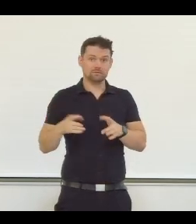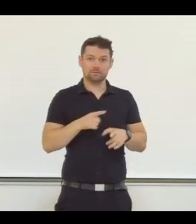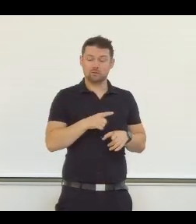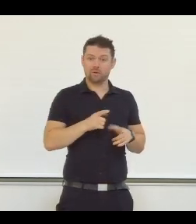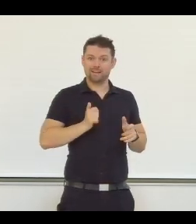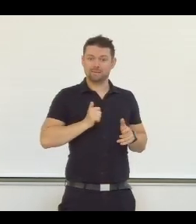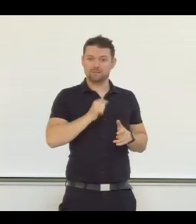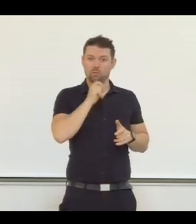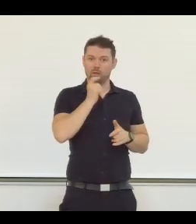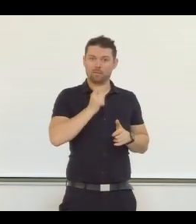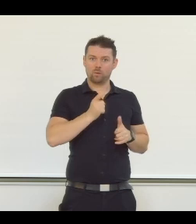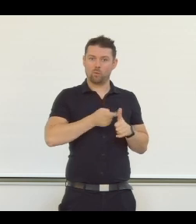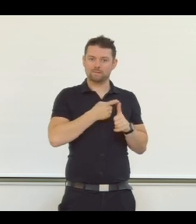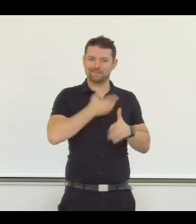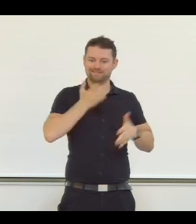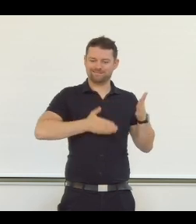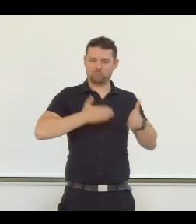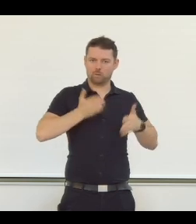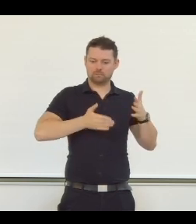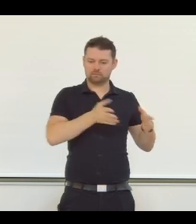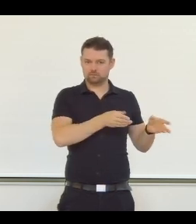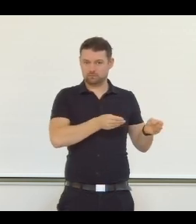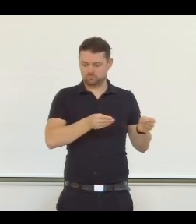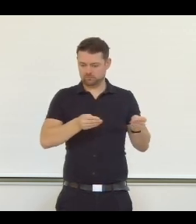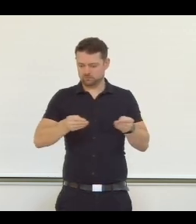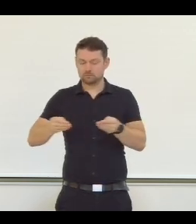or run robotically. And then every time,